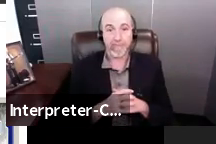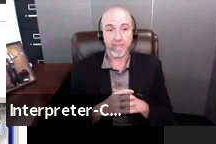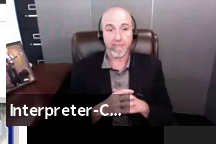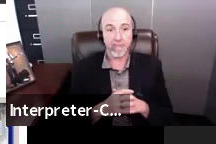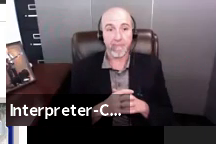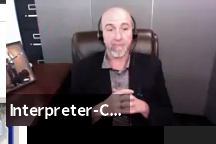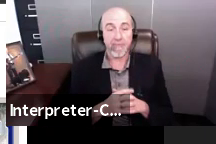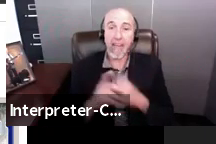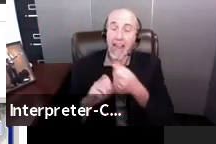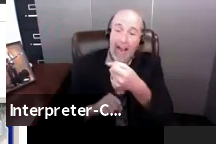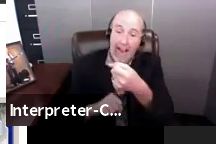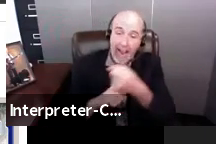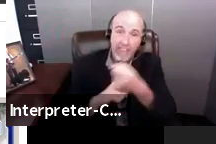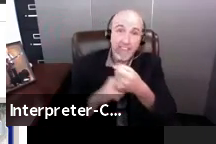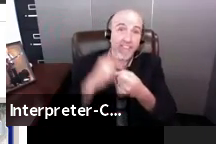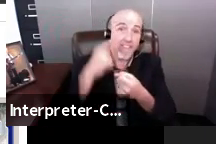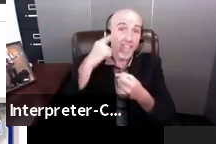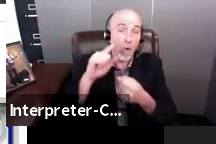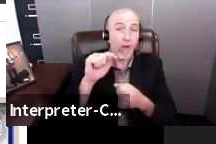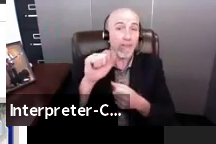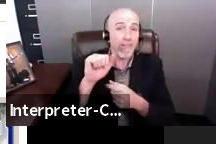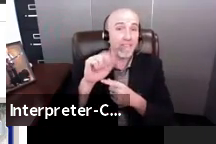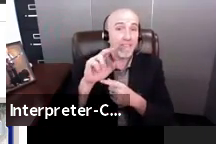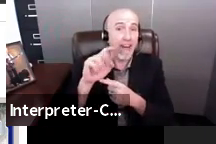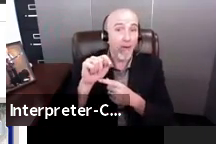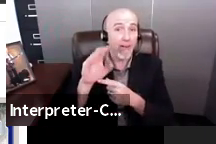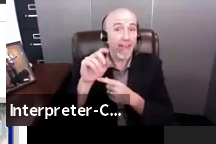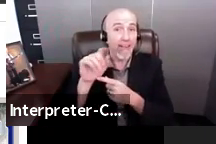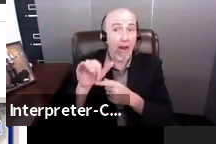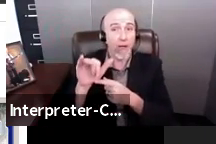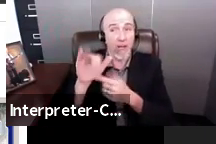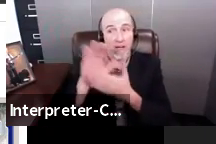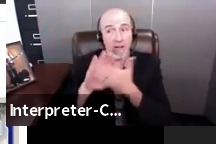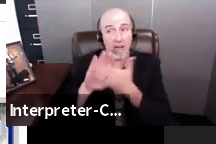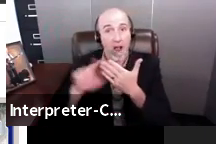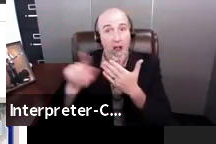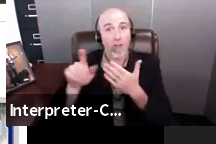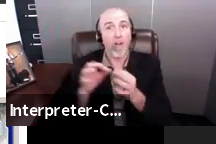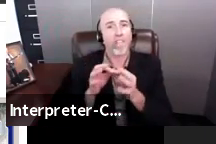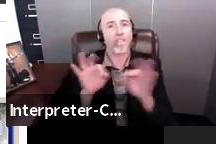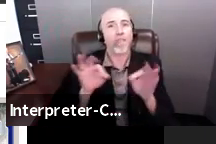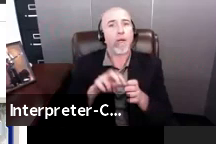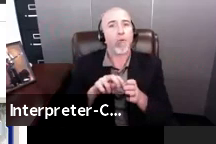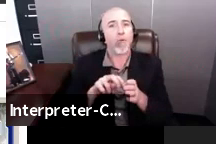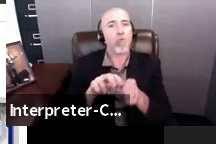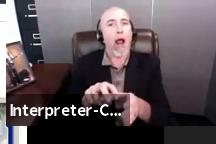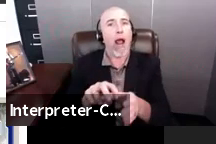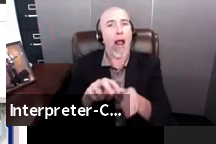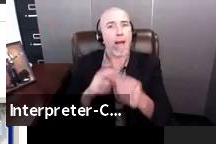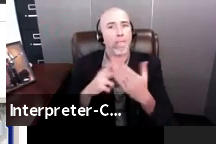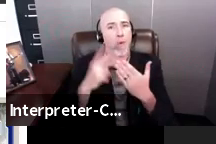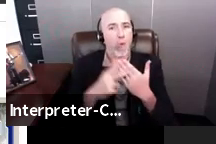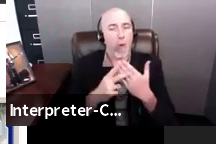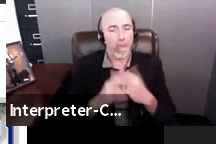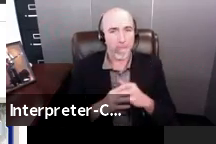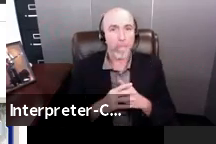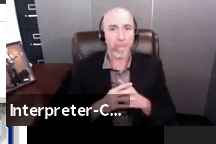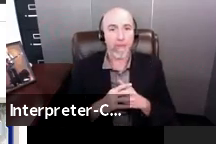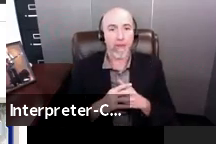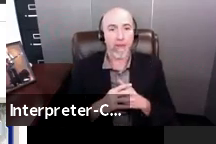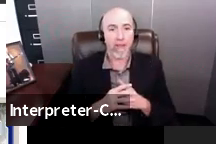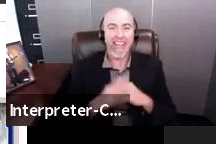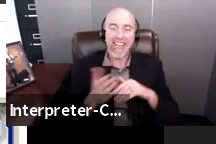advocacy for a Tarrant County College free ride program,